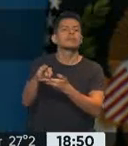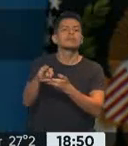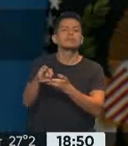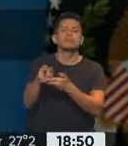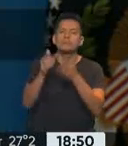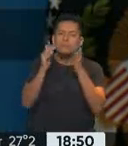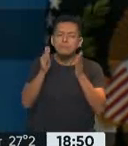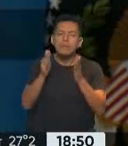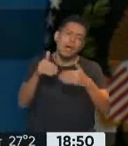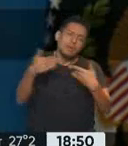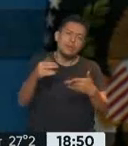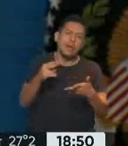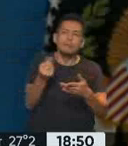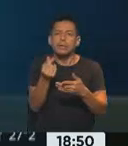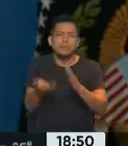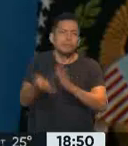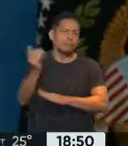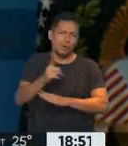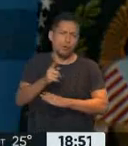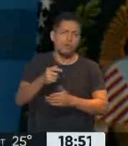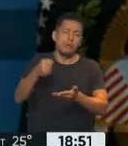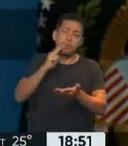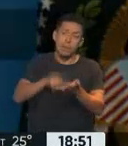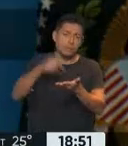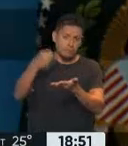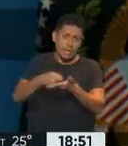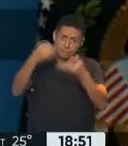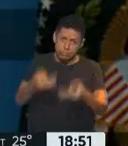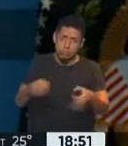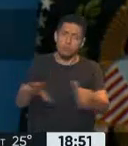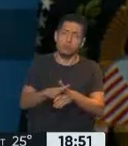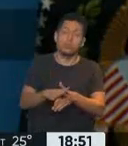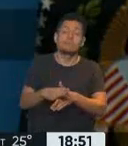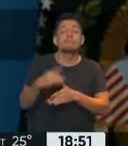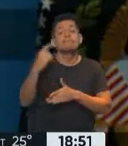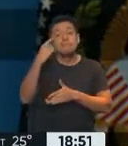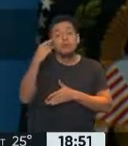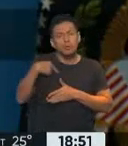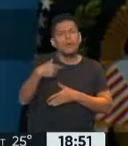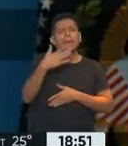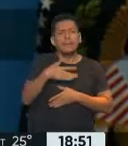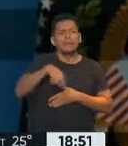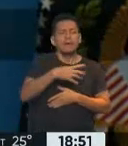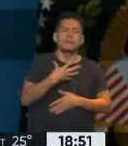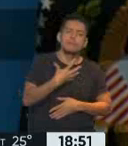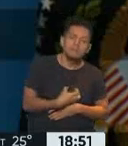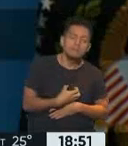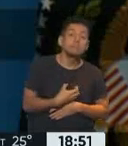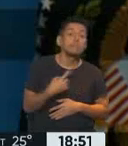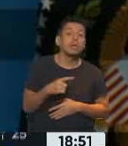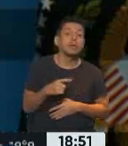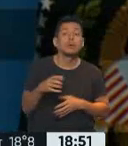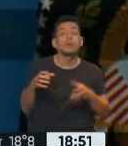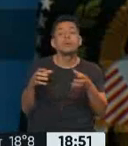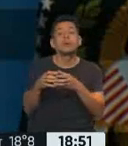to pay their fair share in taxes. Believe me, I understand the frustration. But the fact